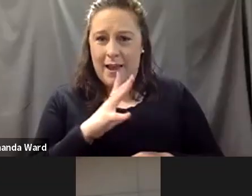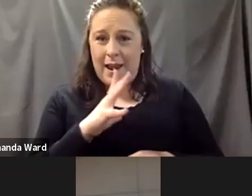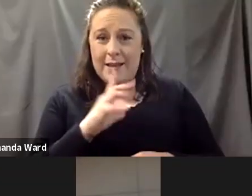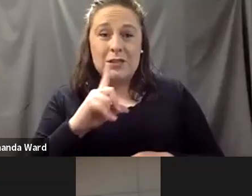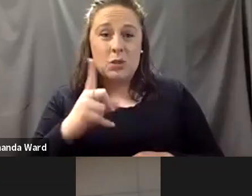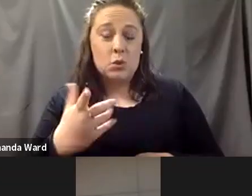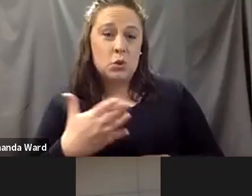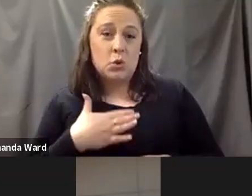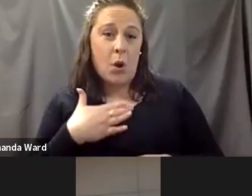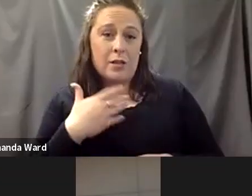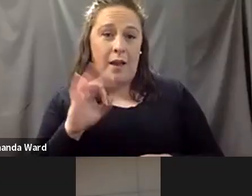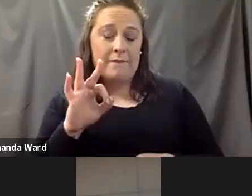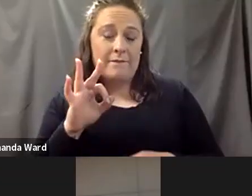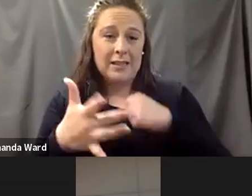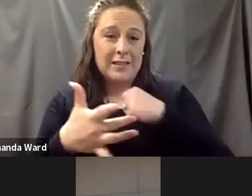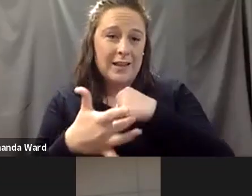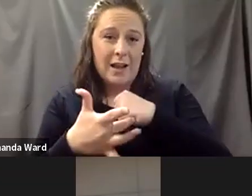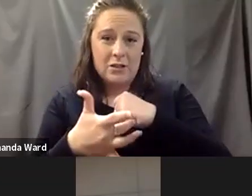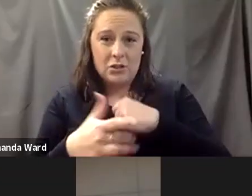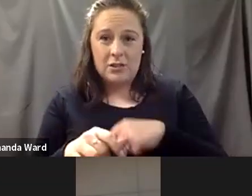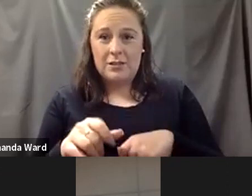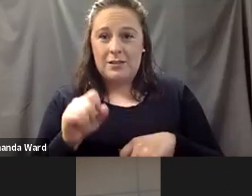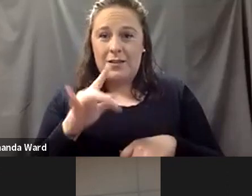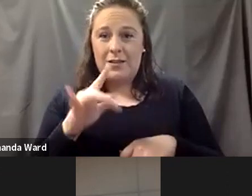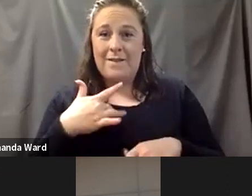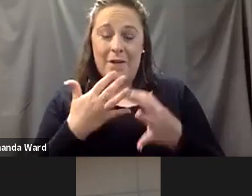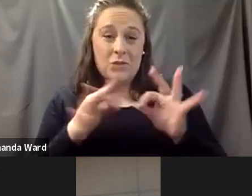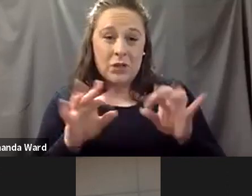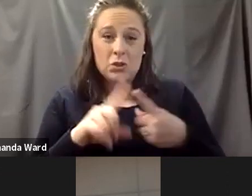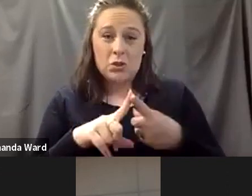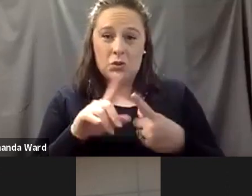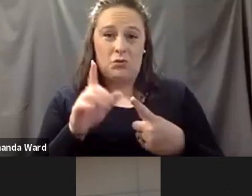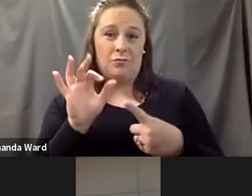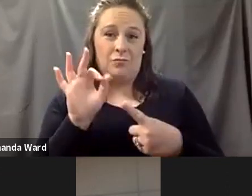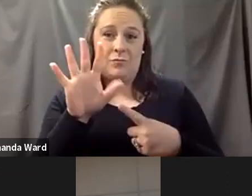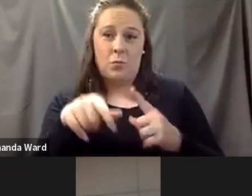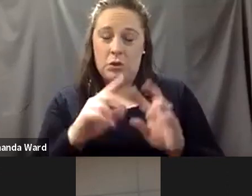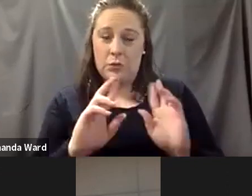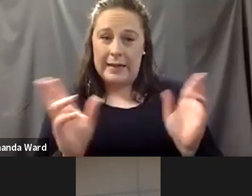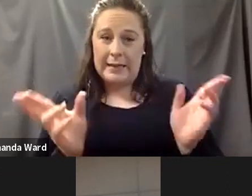joys of technology. The joys of technology. So feel free to chime in when you're ready.